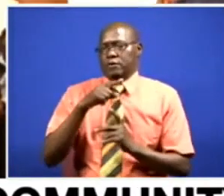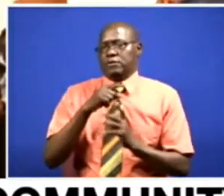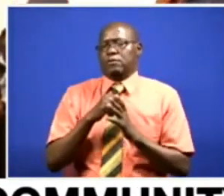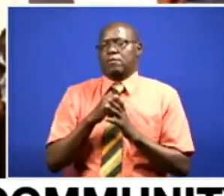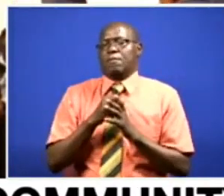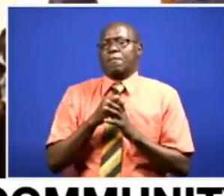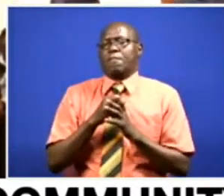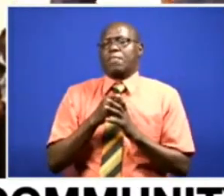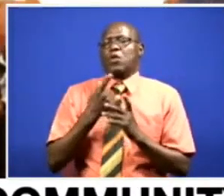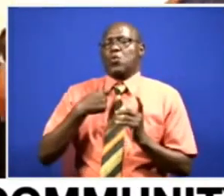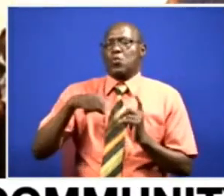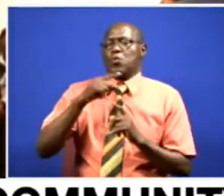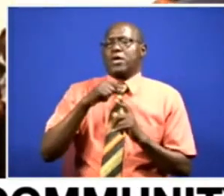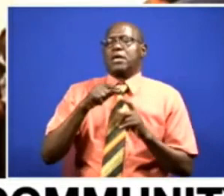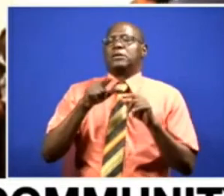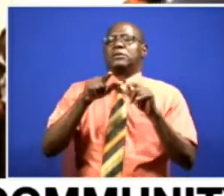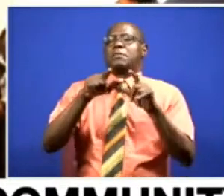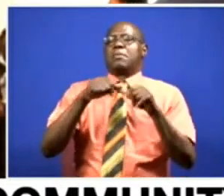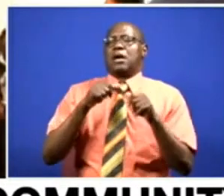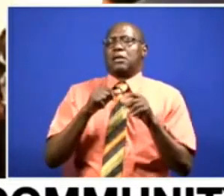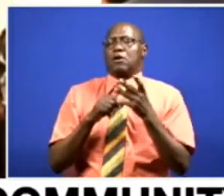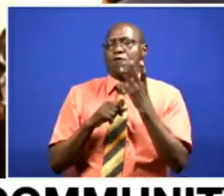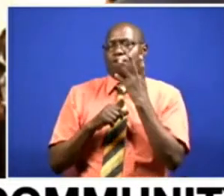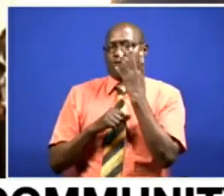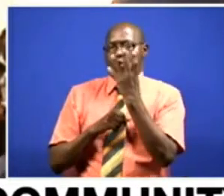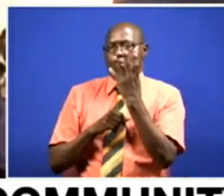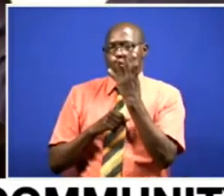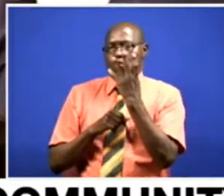tumekuwa na dai nne.